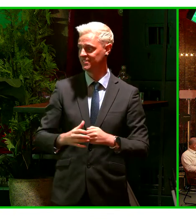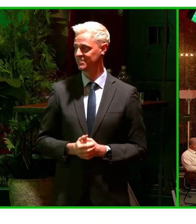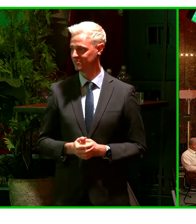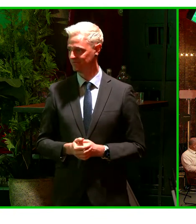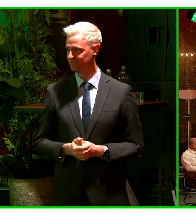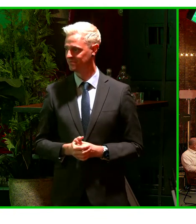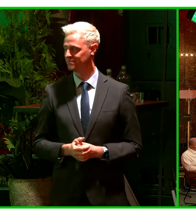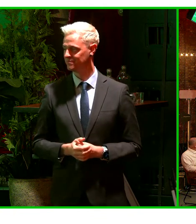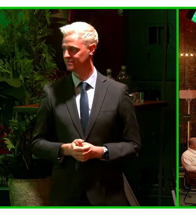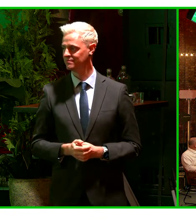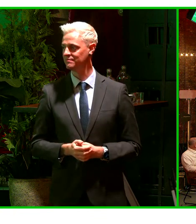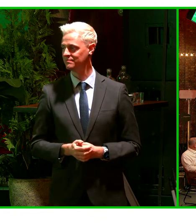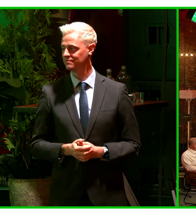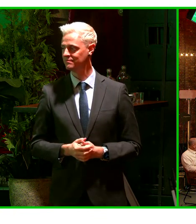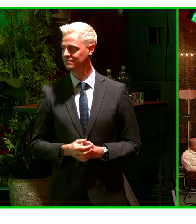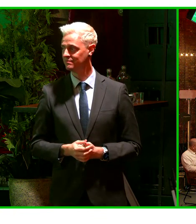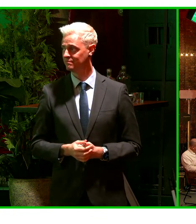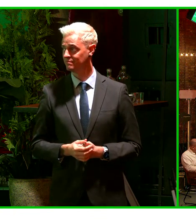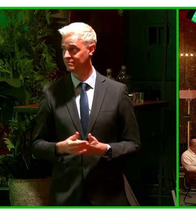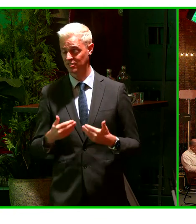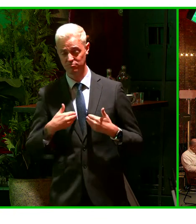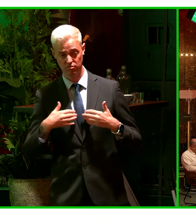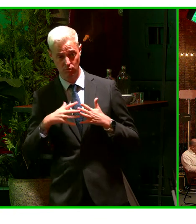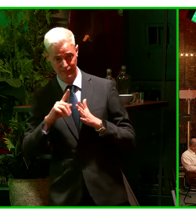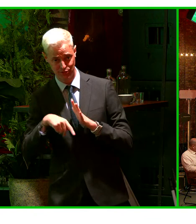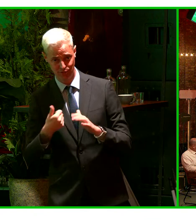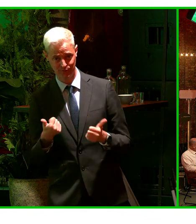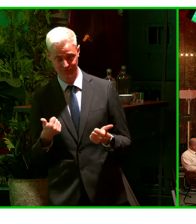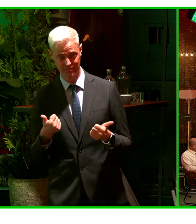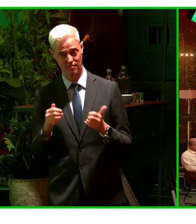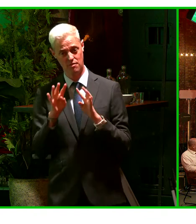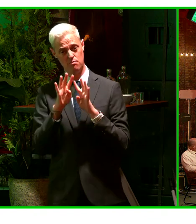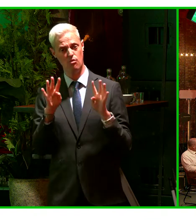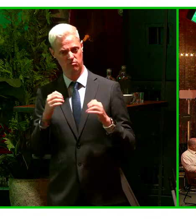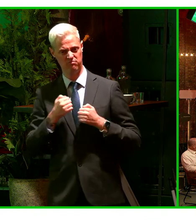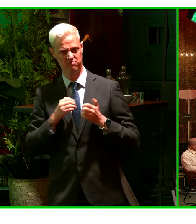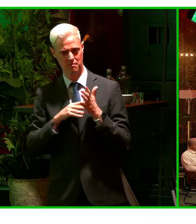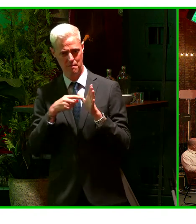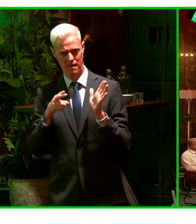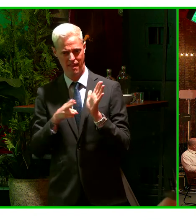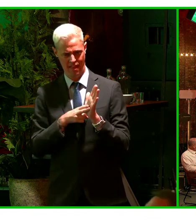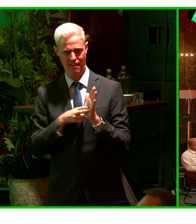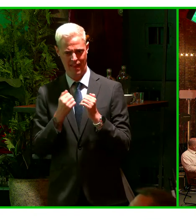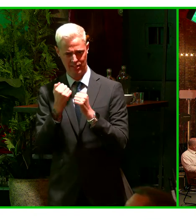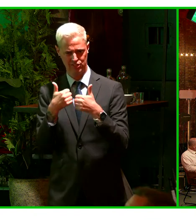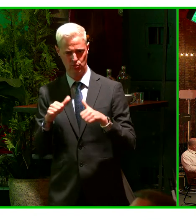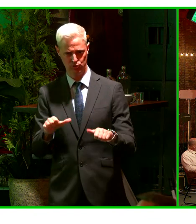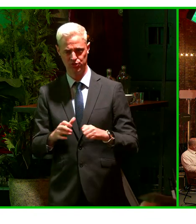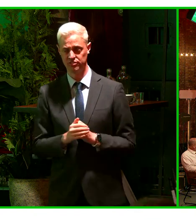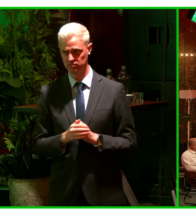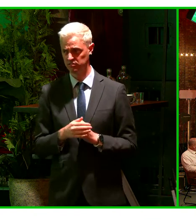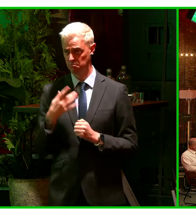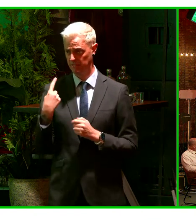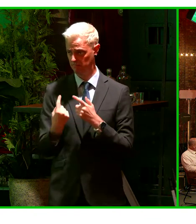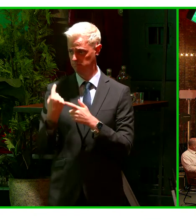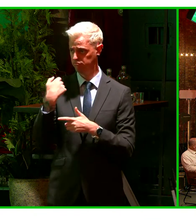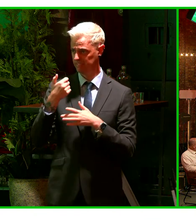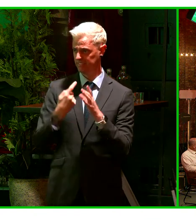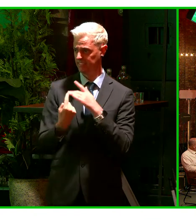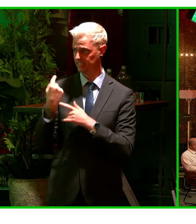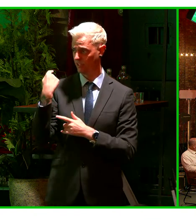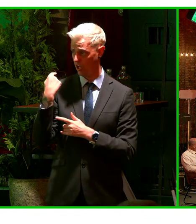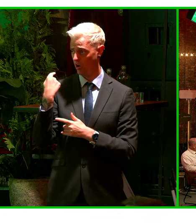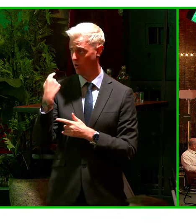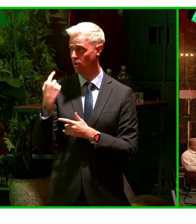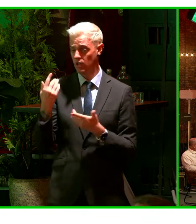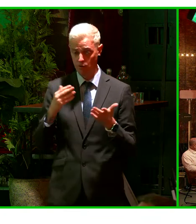everybody. My name is Wayne Jones. I'm on the board for MAN Energy Solutions. If I'd have sat in front of you 6 years ago, we were called